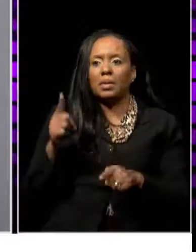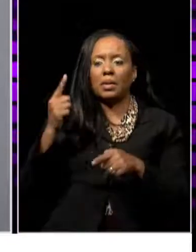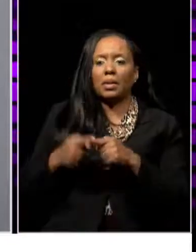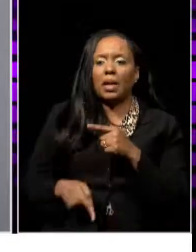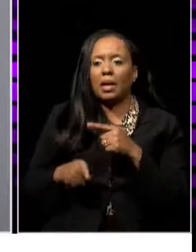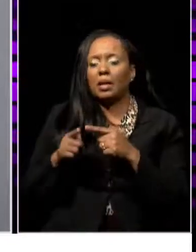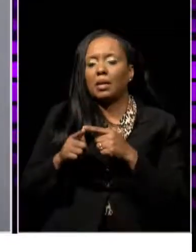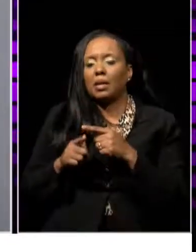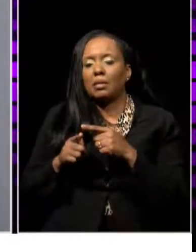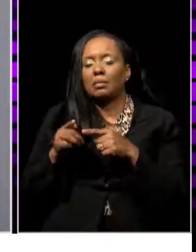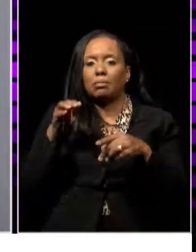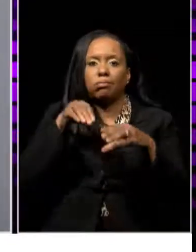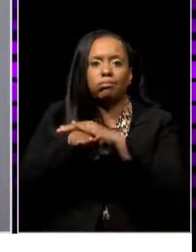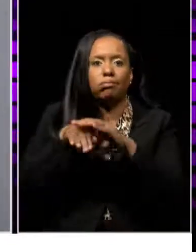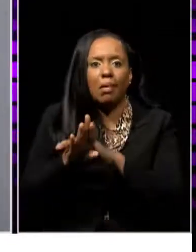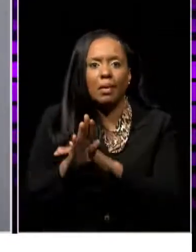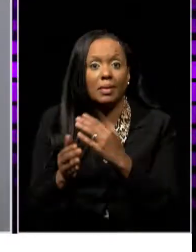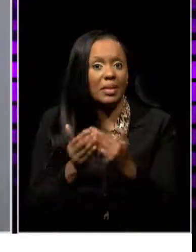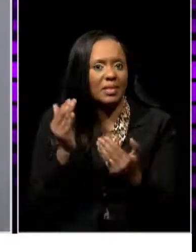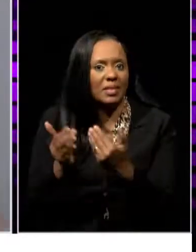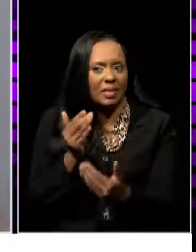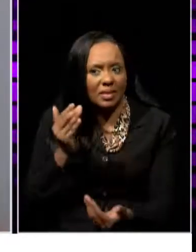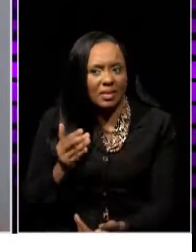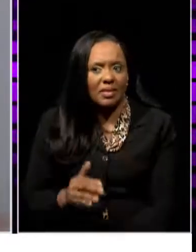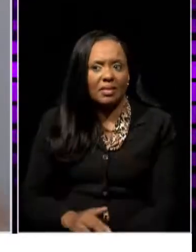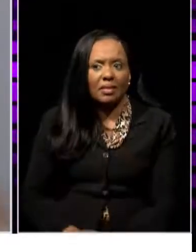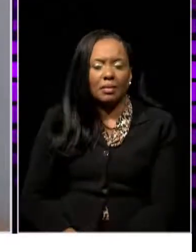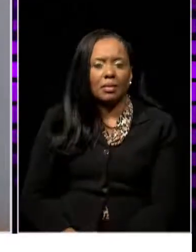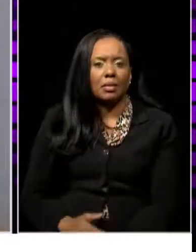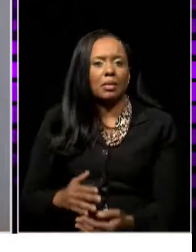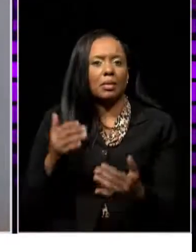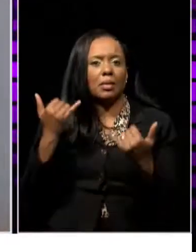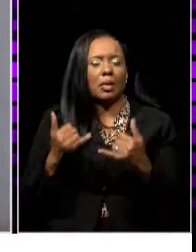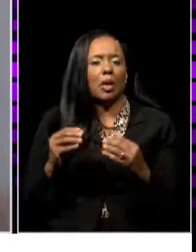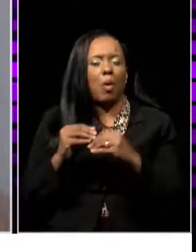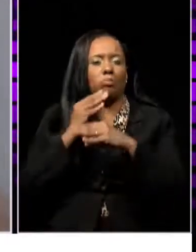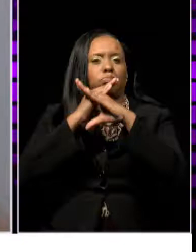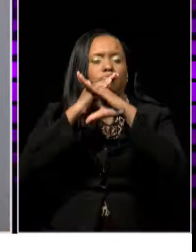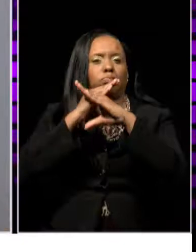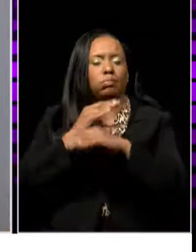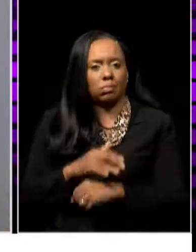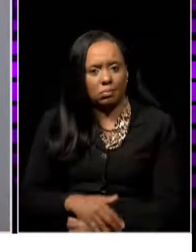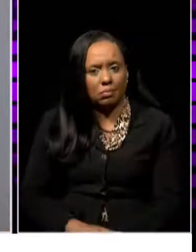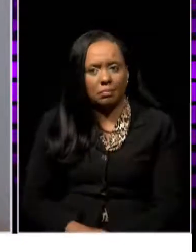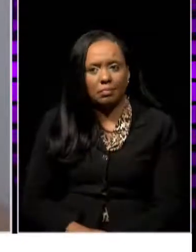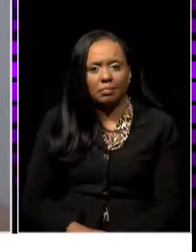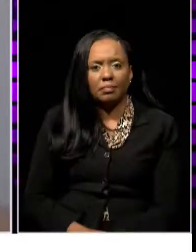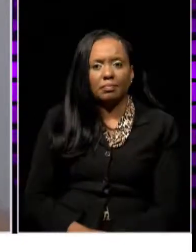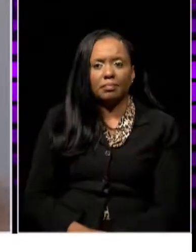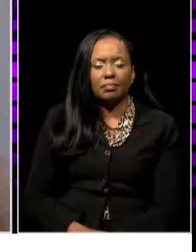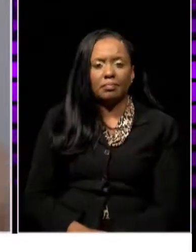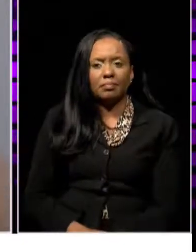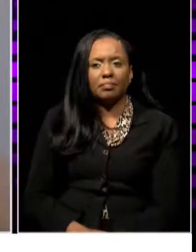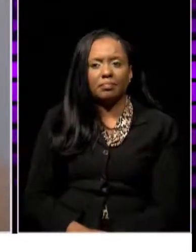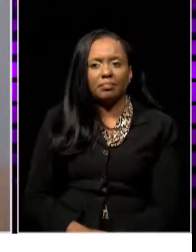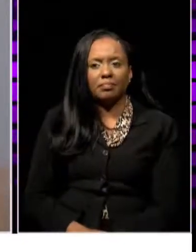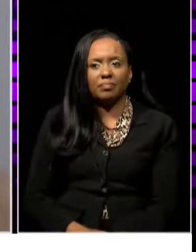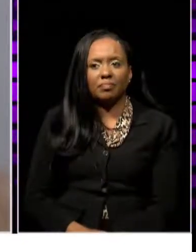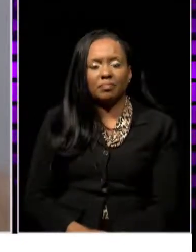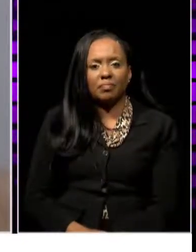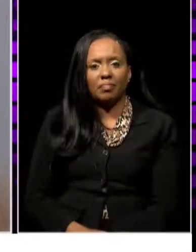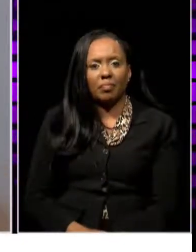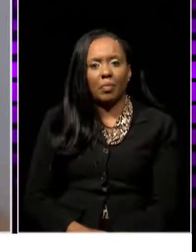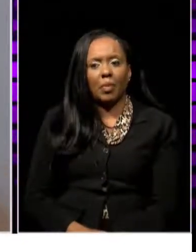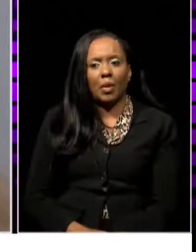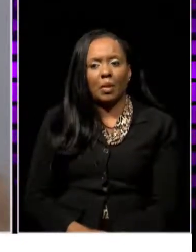the students' accounts. So we have some sort of barrier now to protect the students. Now, prior to that, there was always a protection that